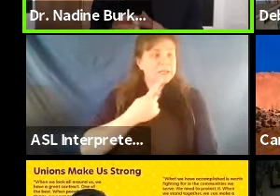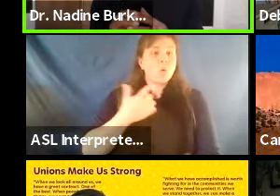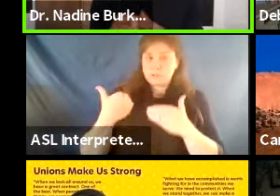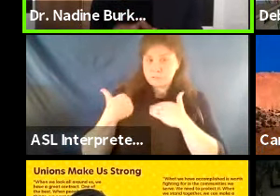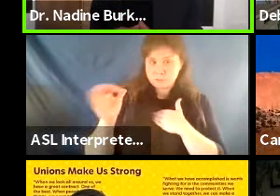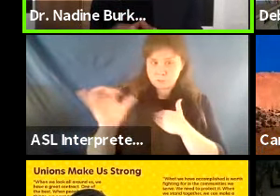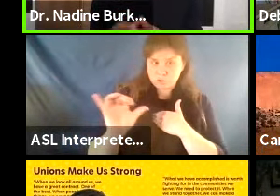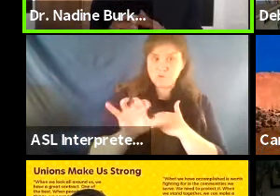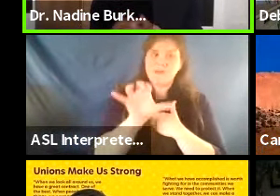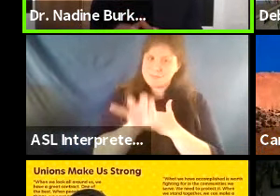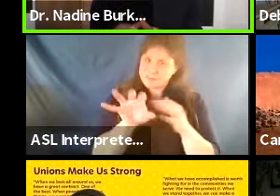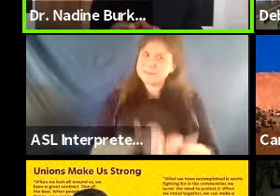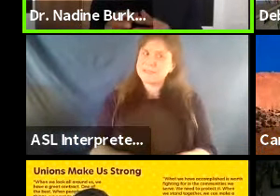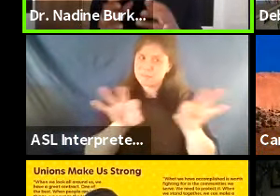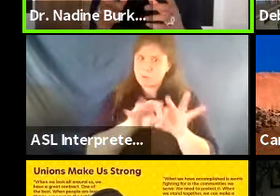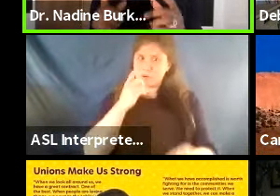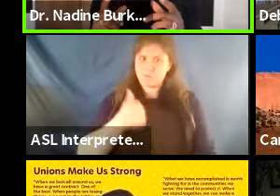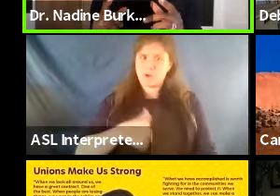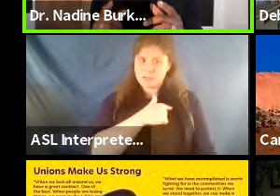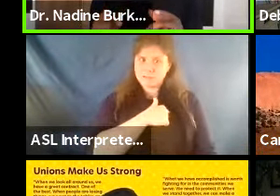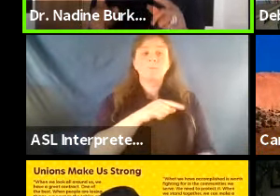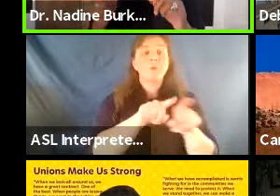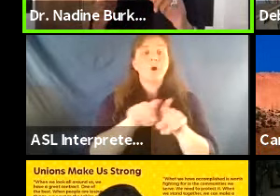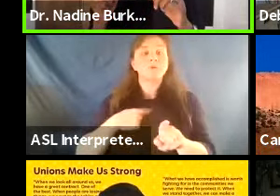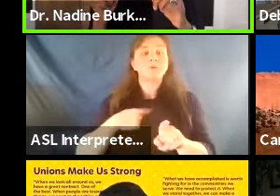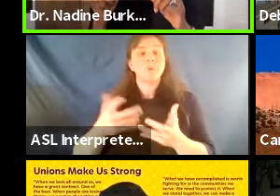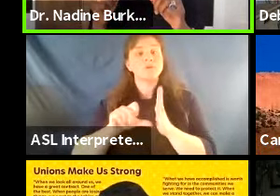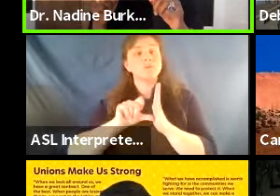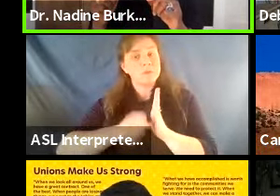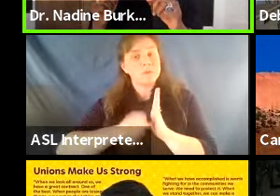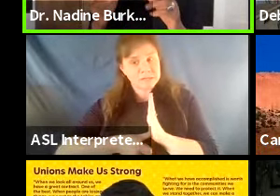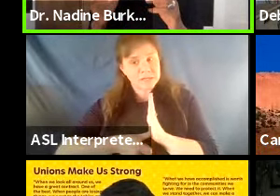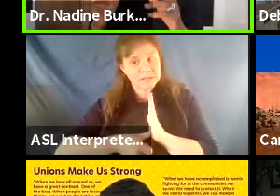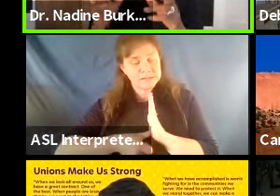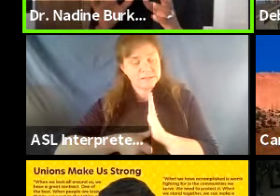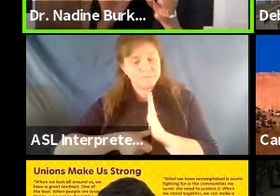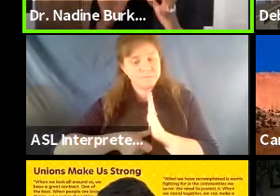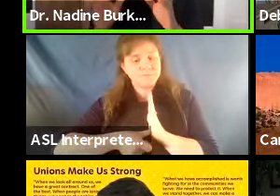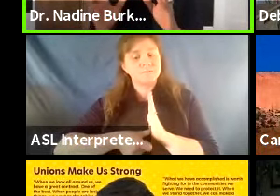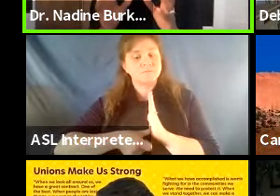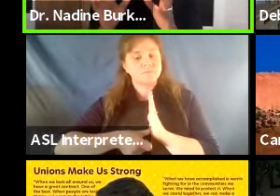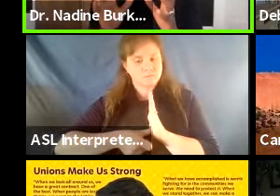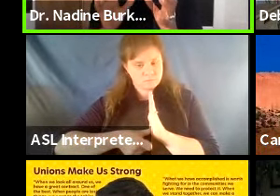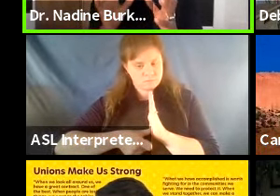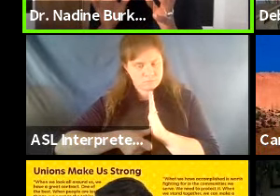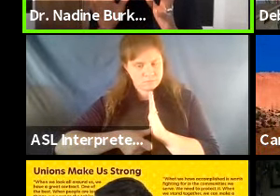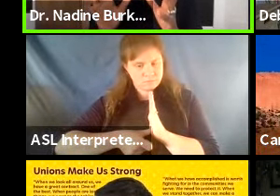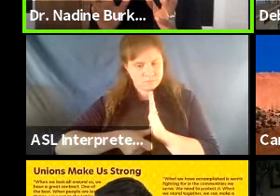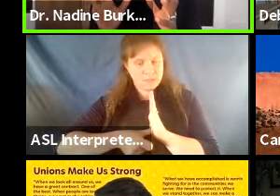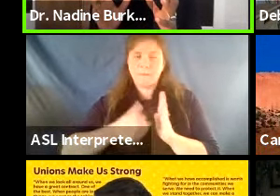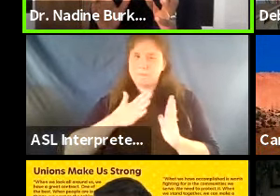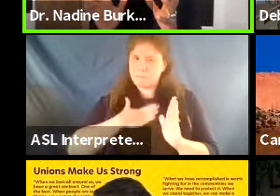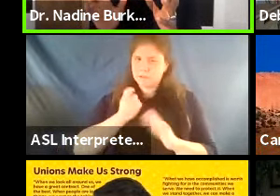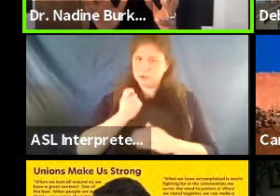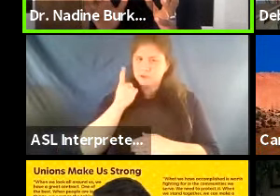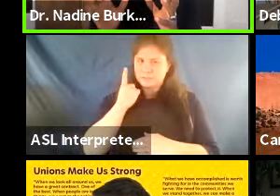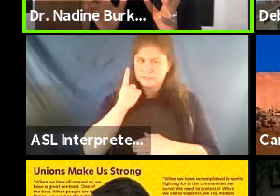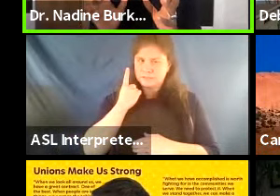how important it is that when the faster, what we're understanding is we're